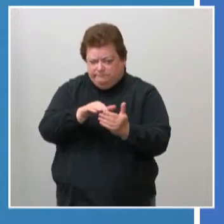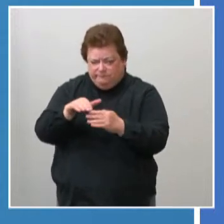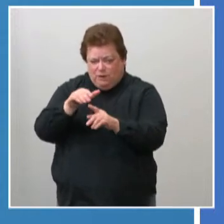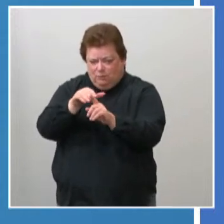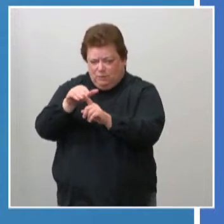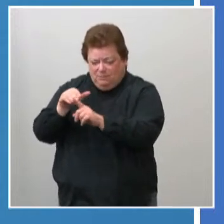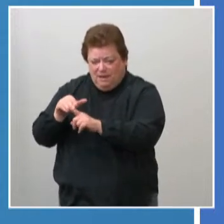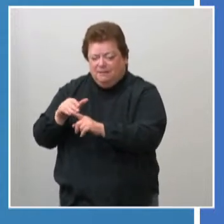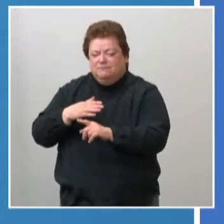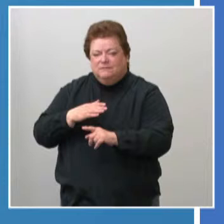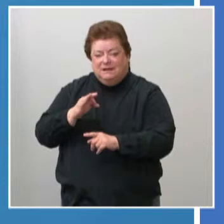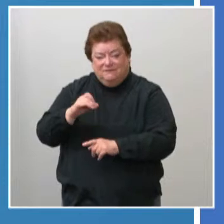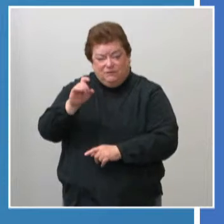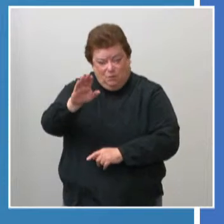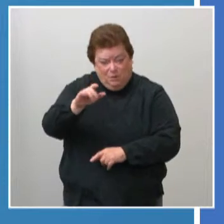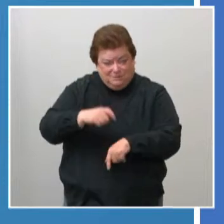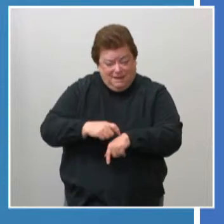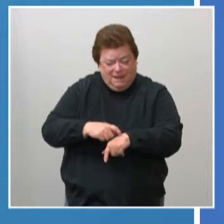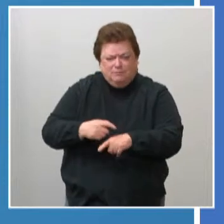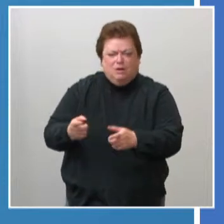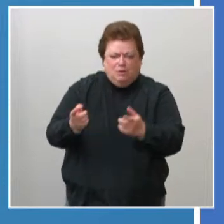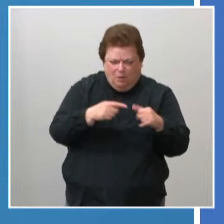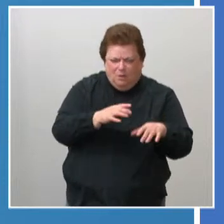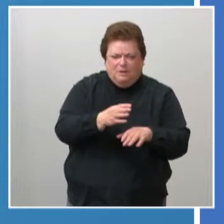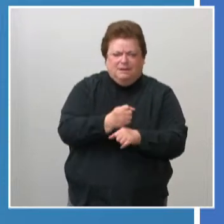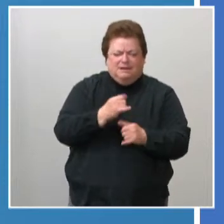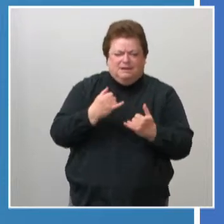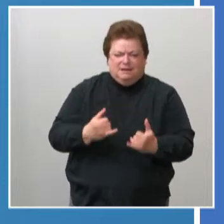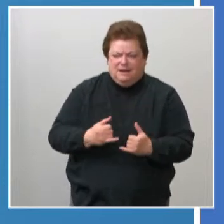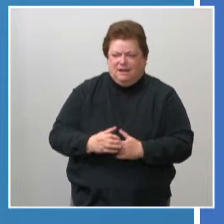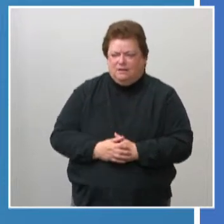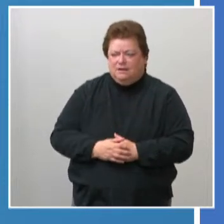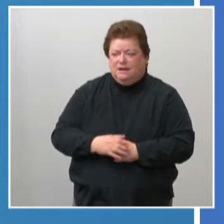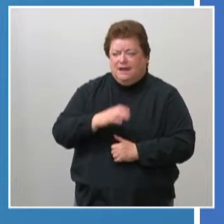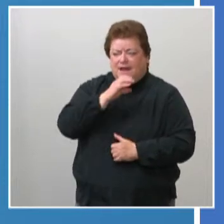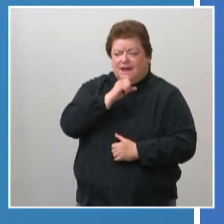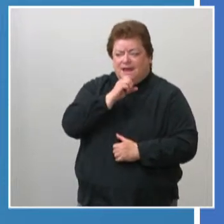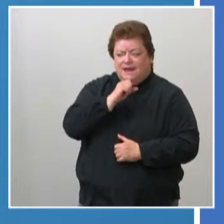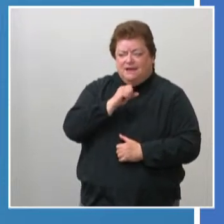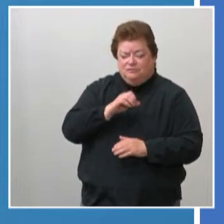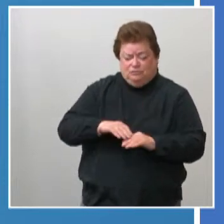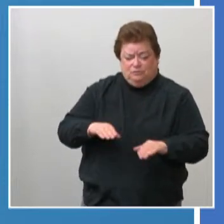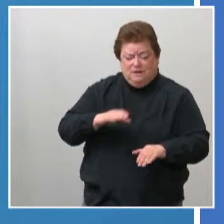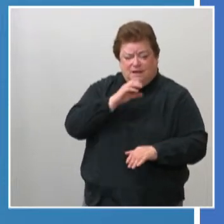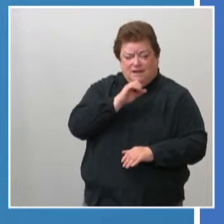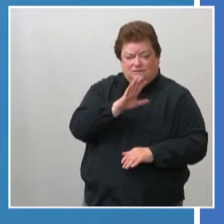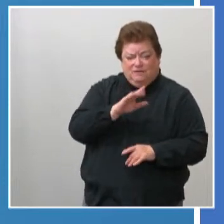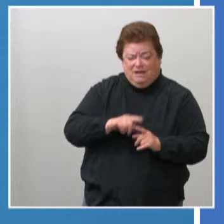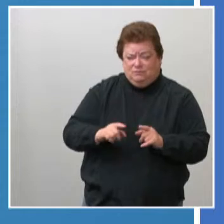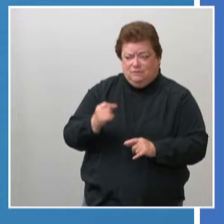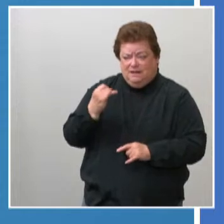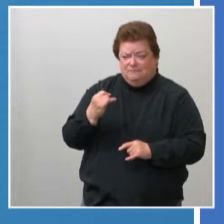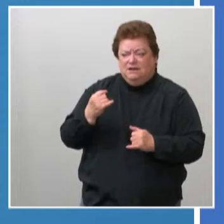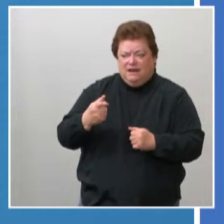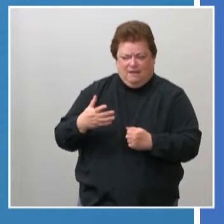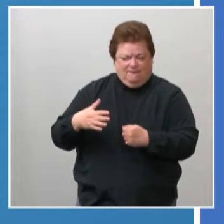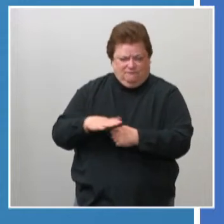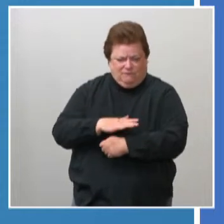it now. Another 30% of children aged 5 through 11 are fully vaccinated, and more